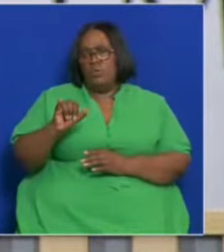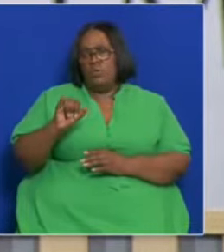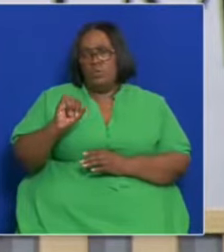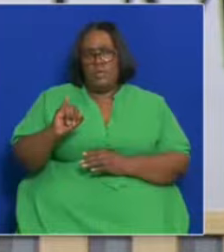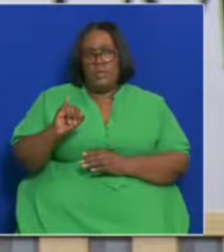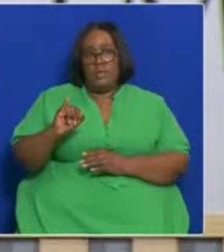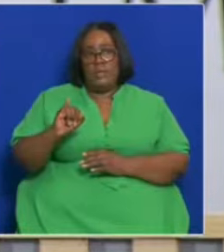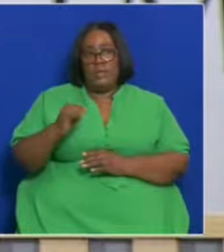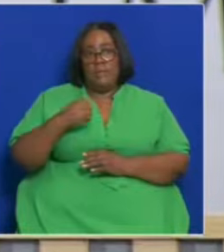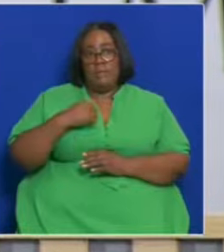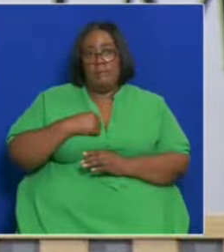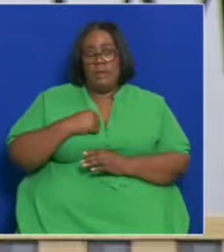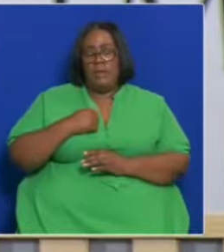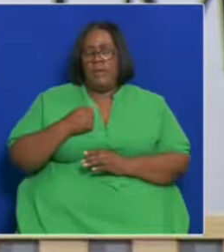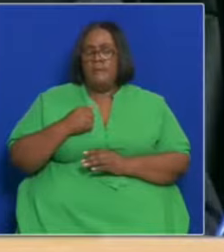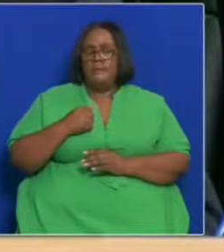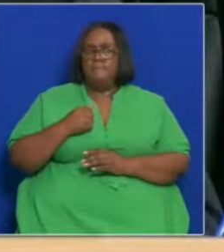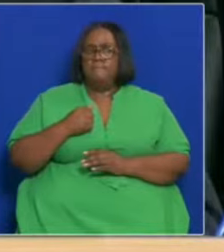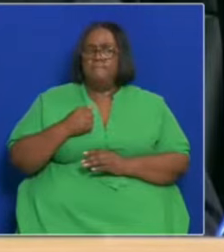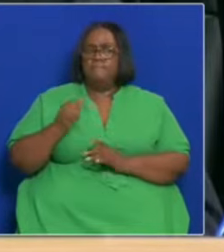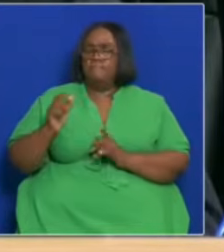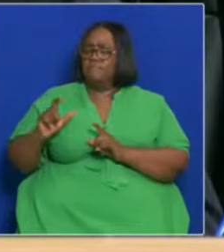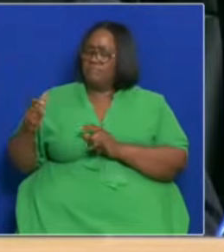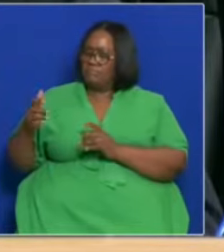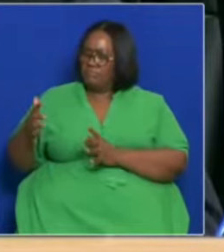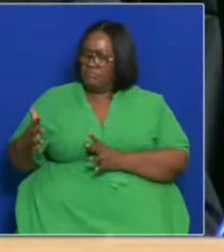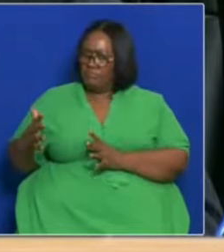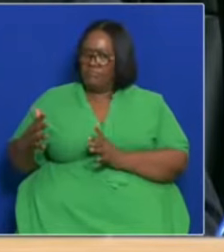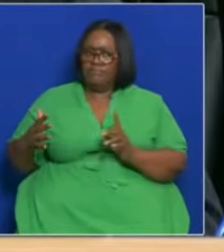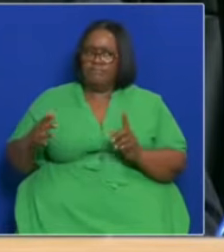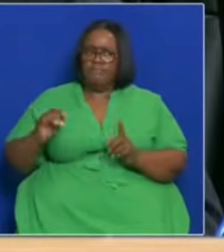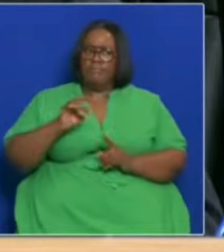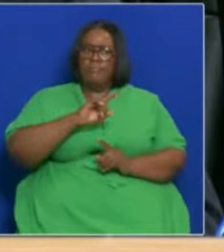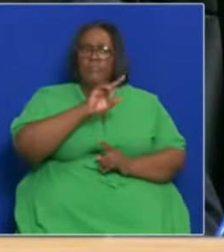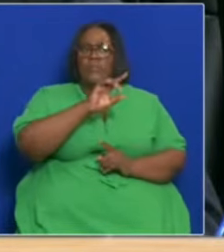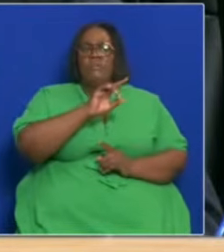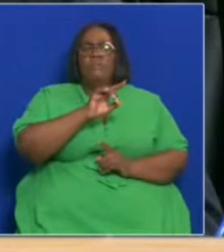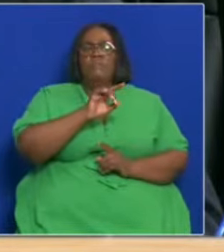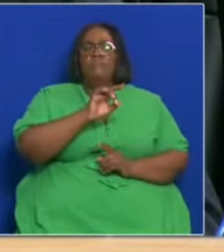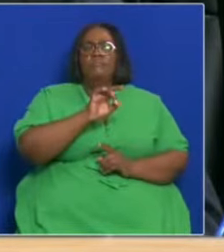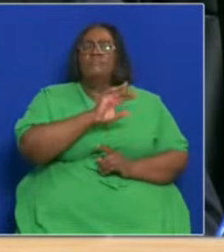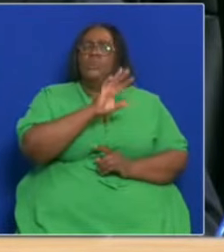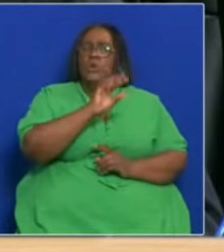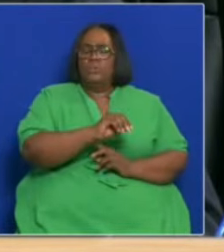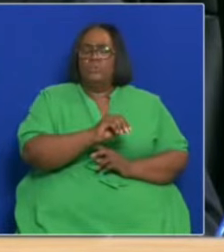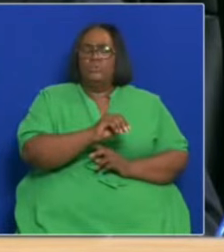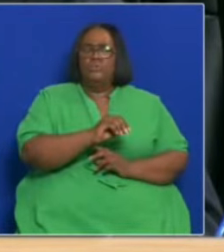engaged you on what you consider to be necessary, and